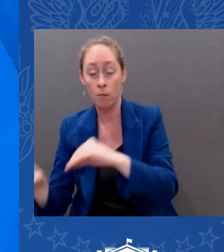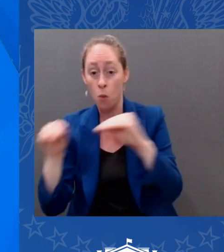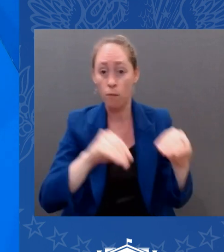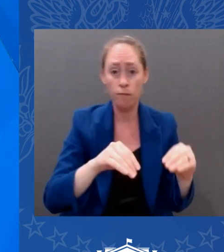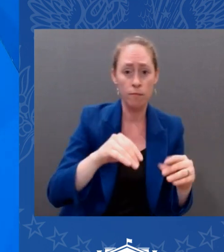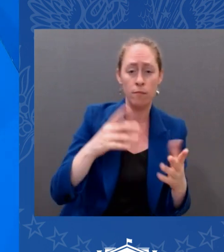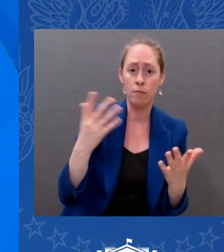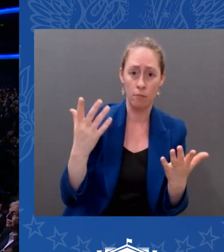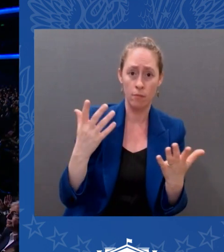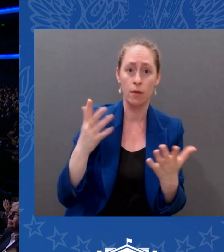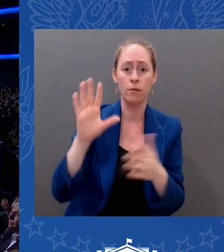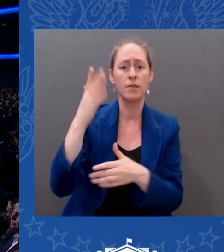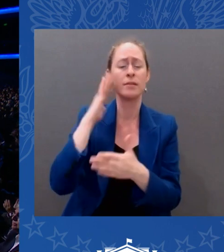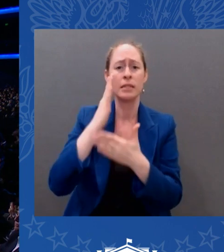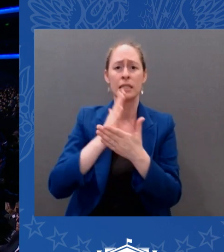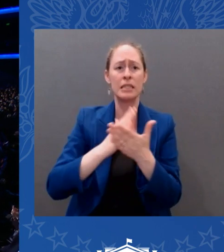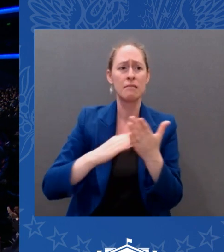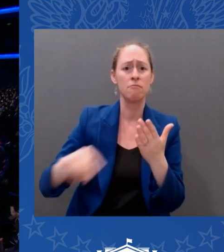people.